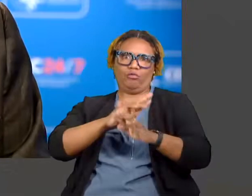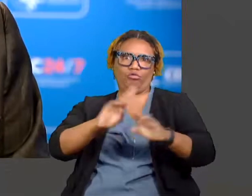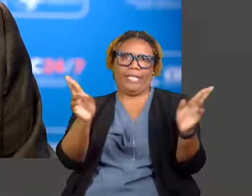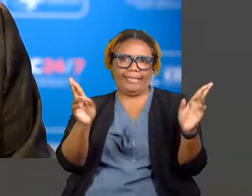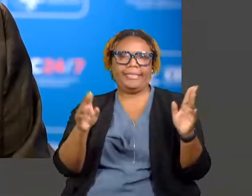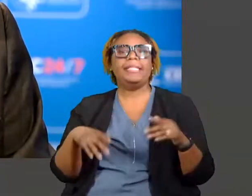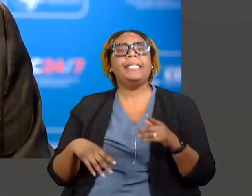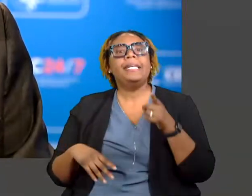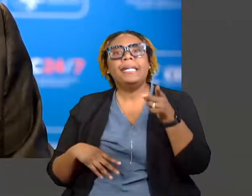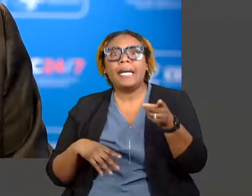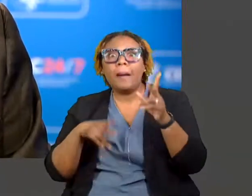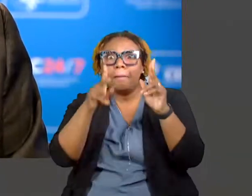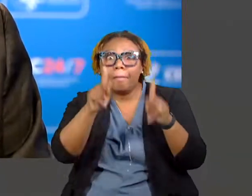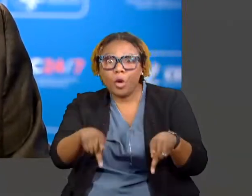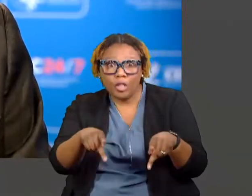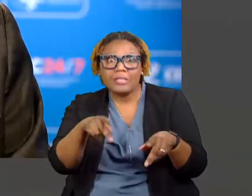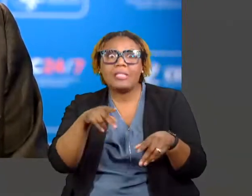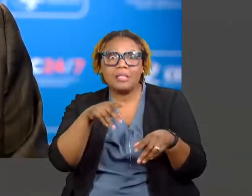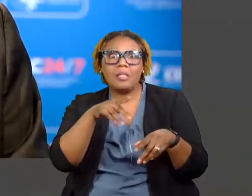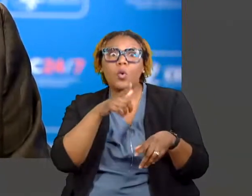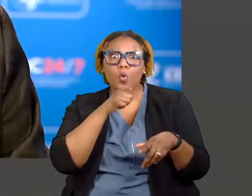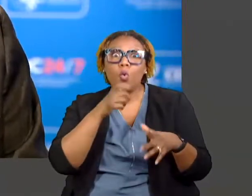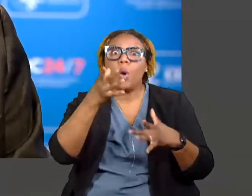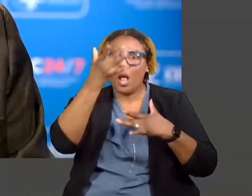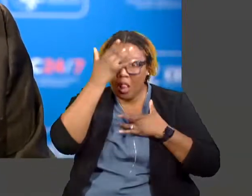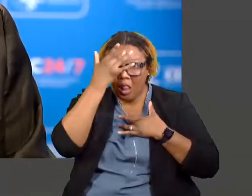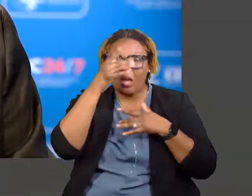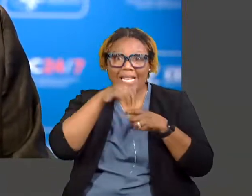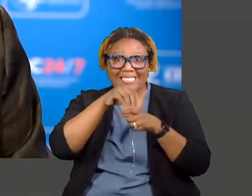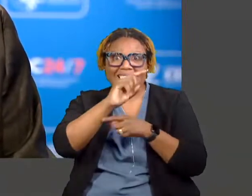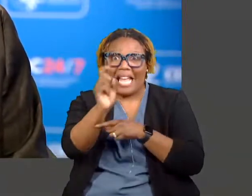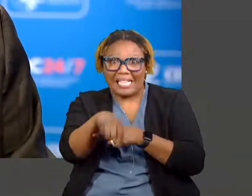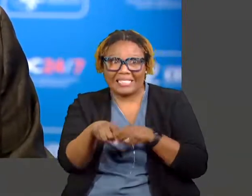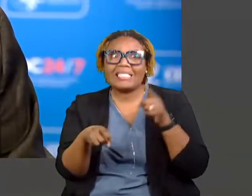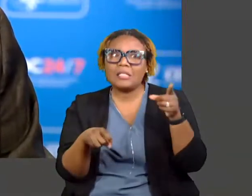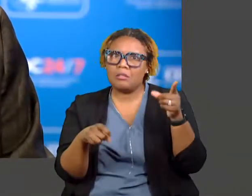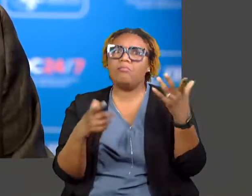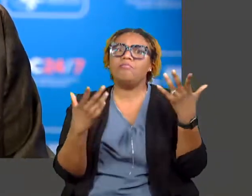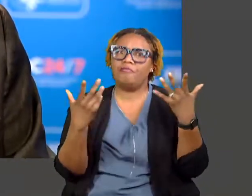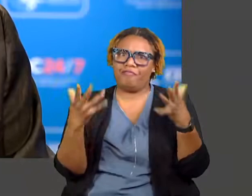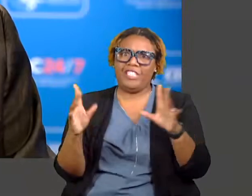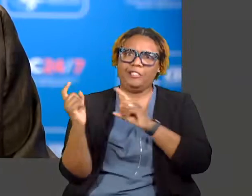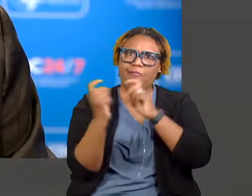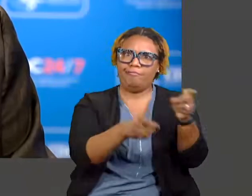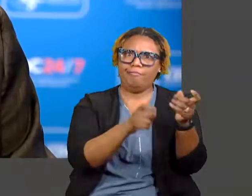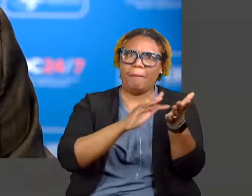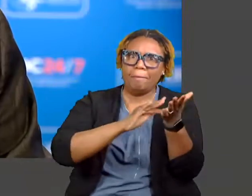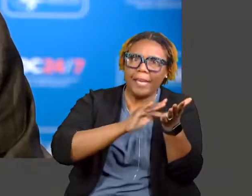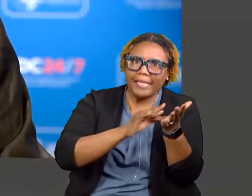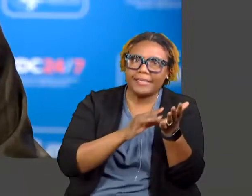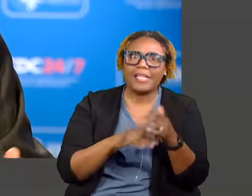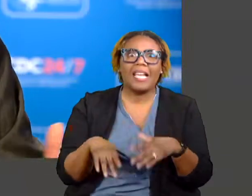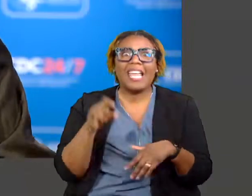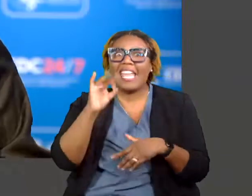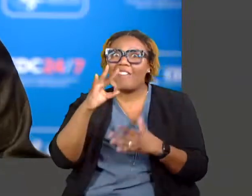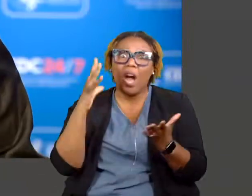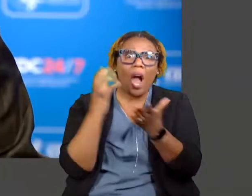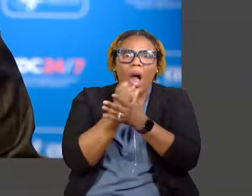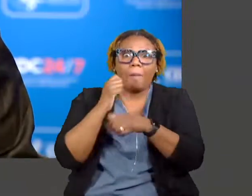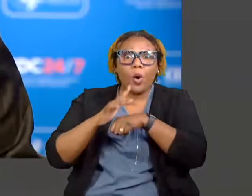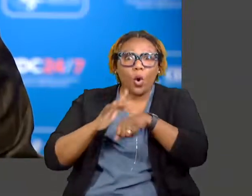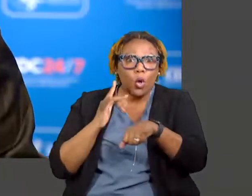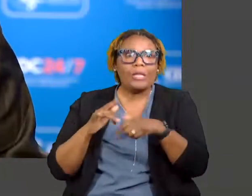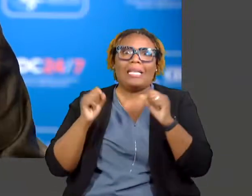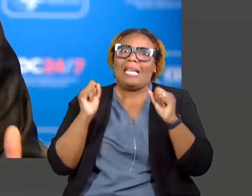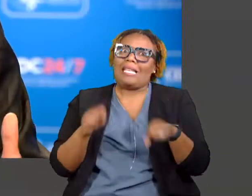was provided one of those medications. These medicines, if given early, can reduce the severity of illness as well as the duration